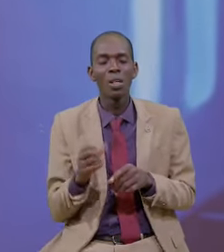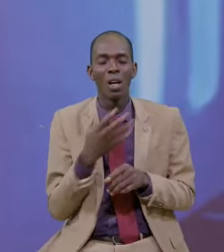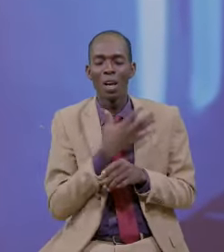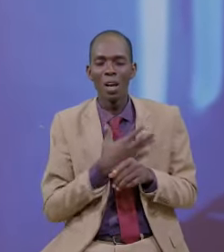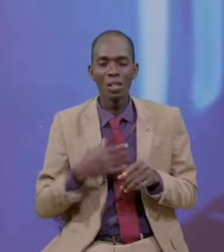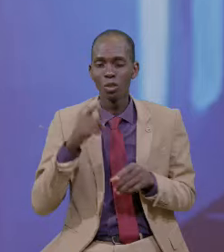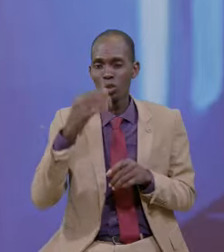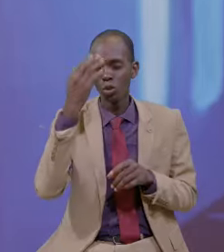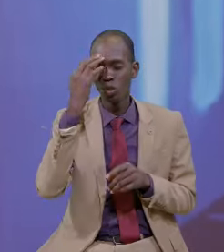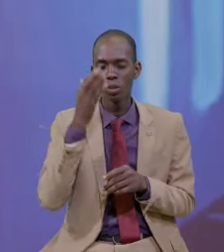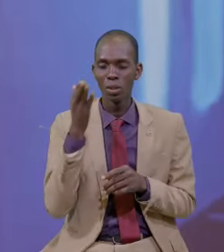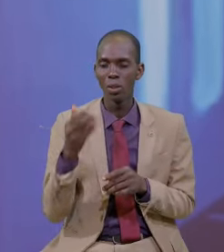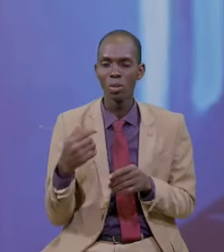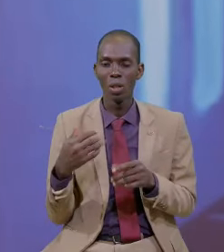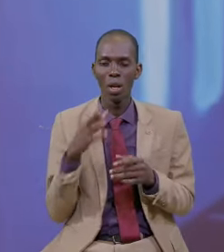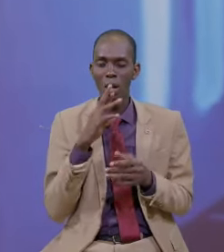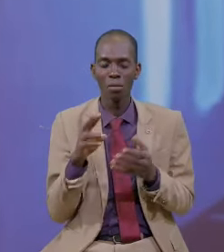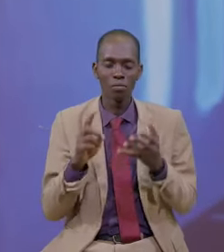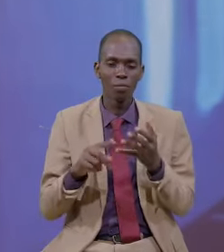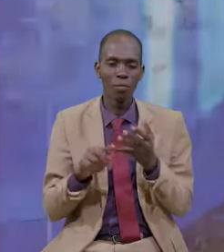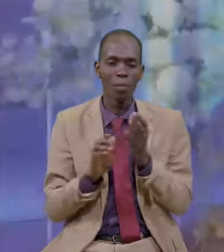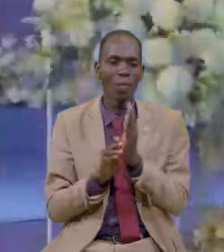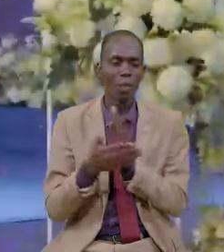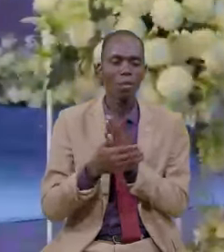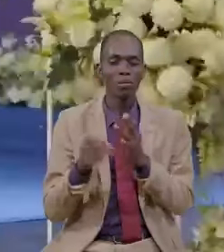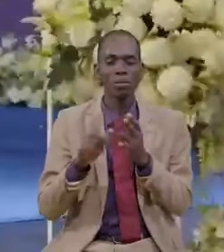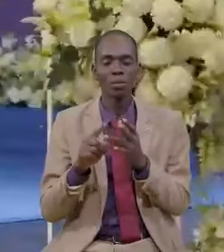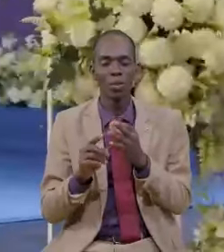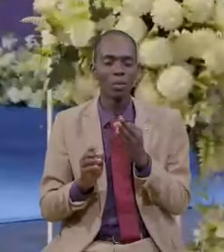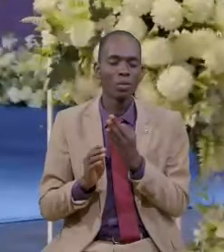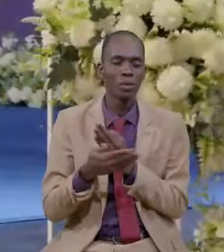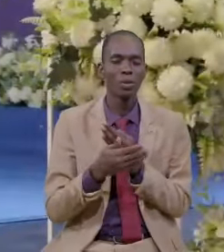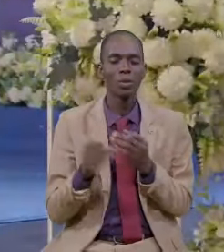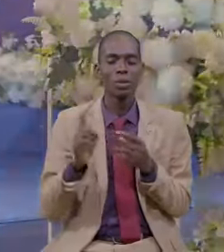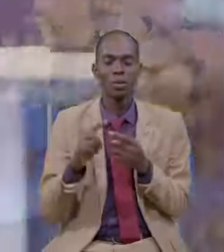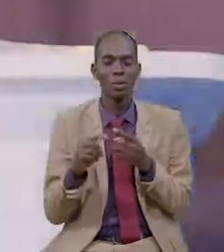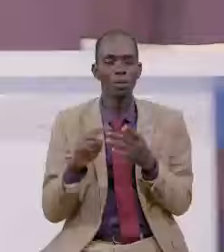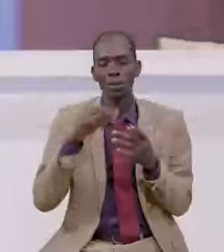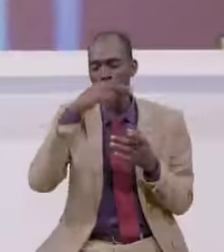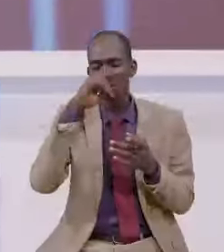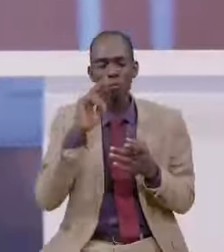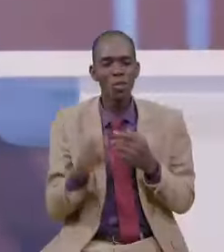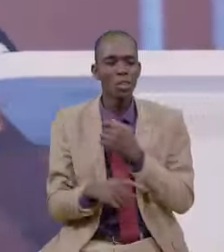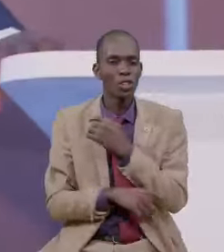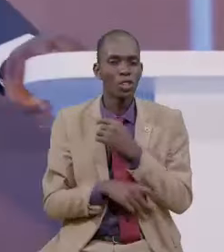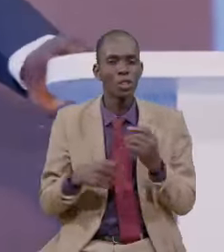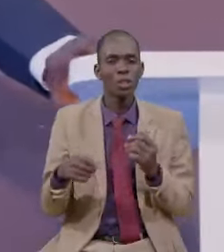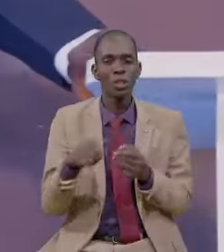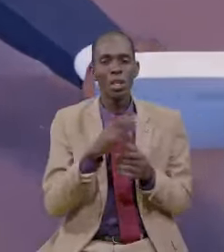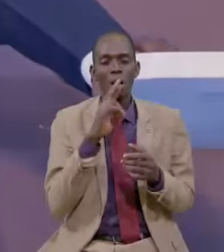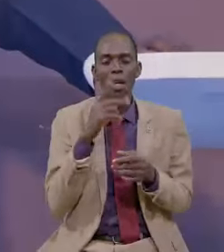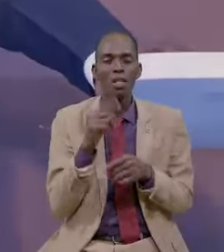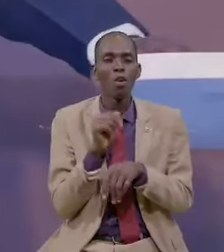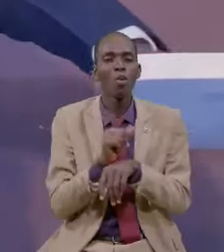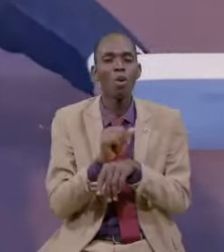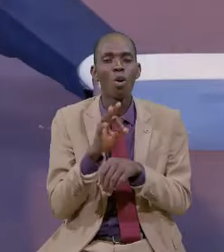the covetousness, and the stealing, and the drunkenness, and the works of the flesh, they're like the fruits on